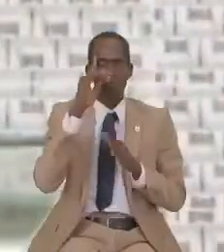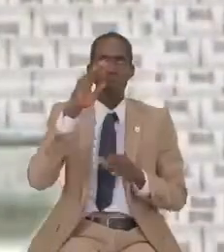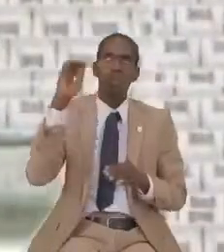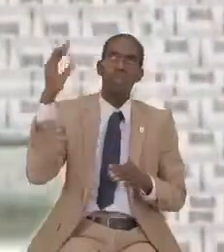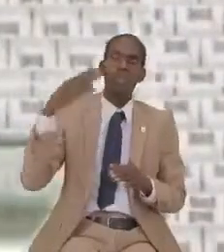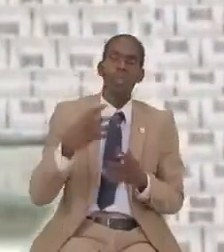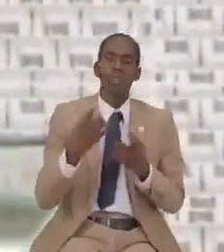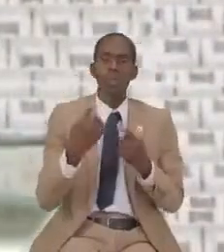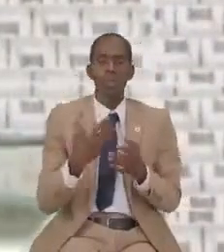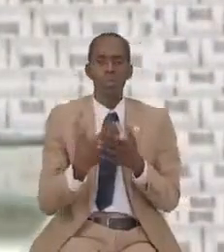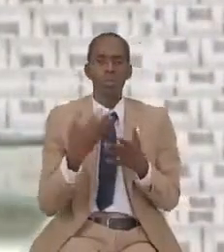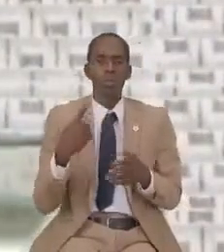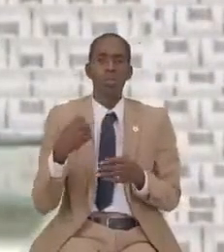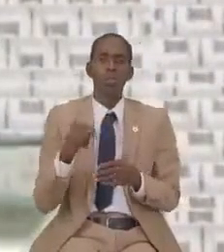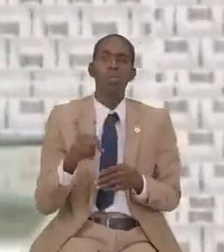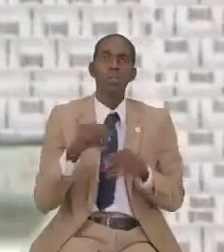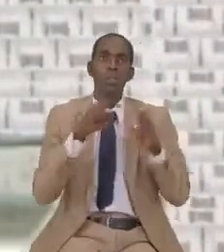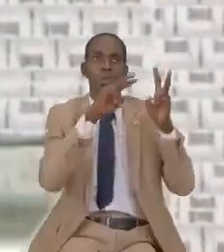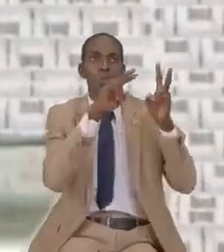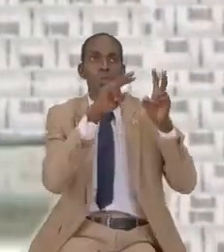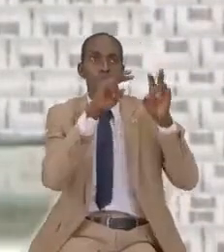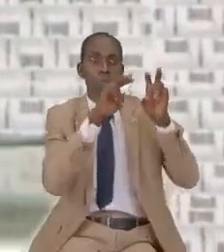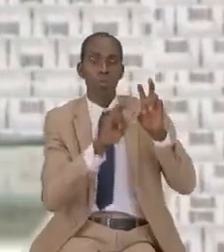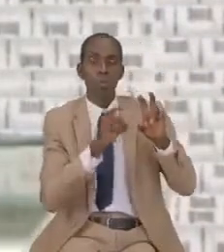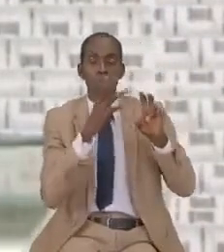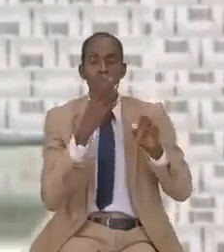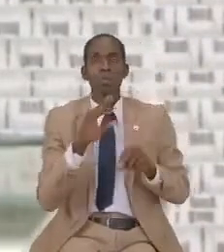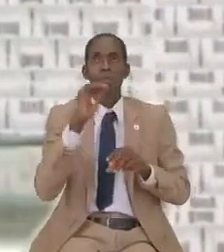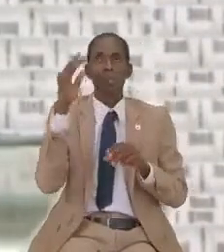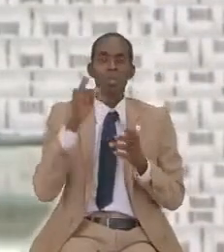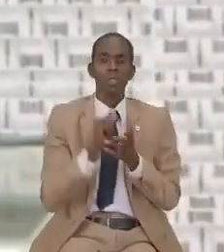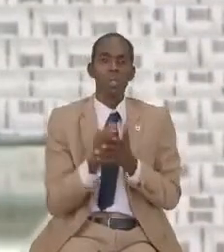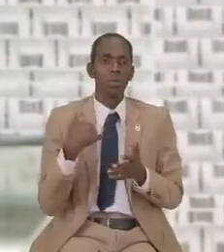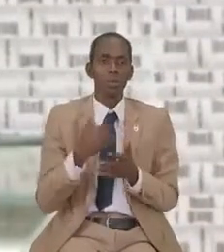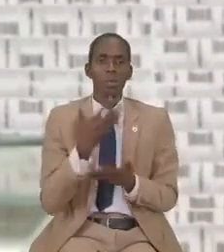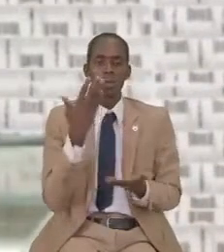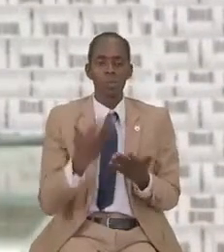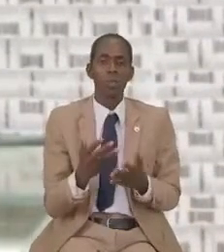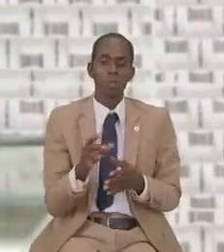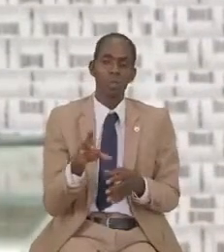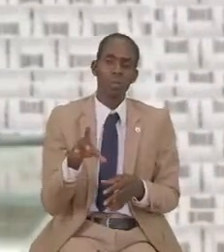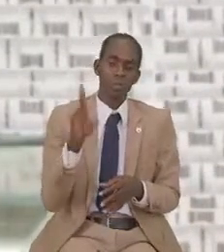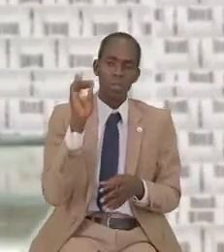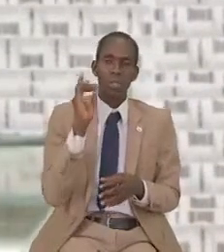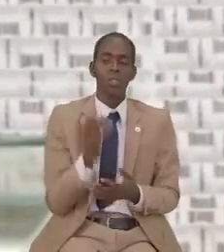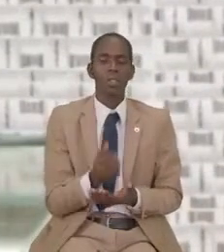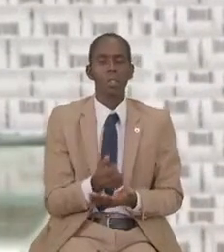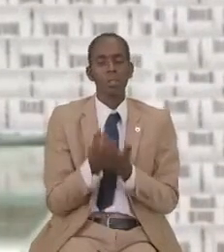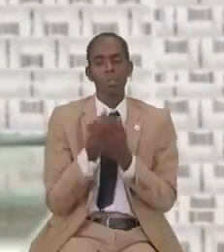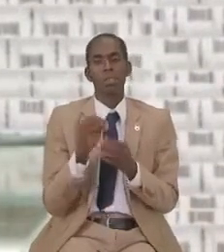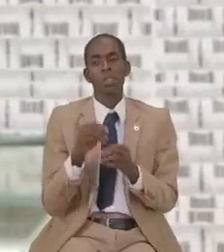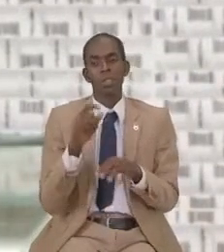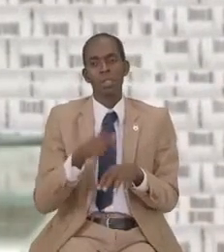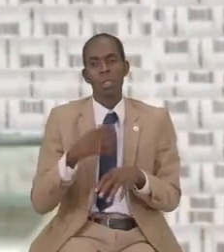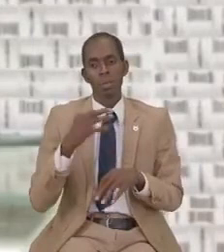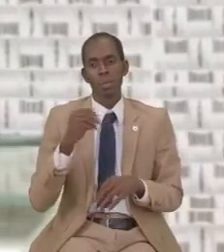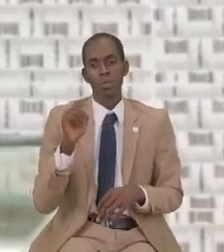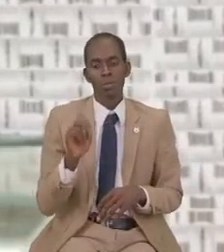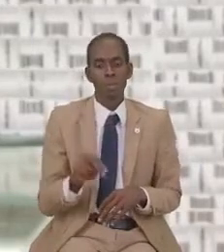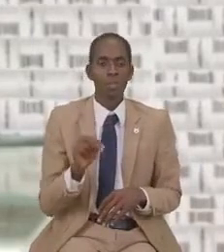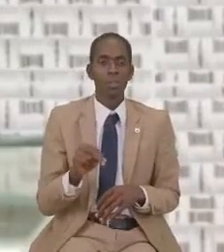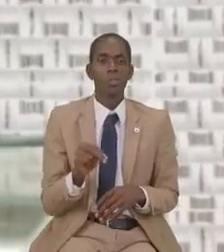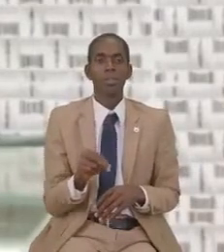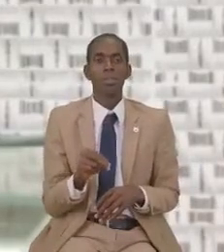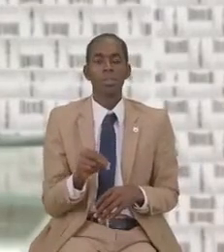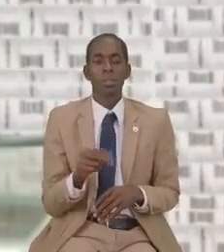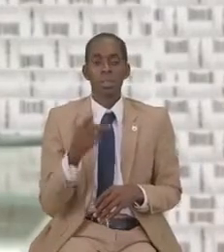before the throne of grace that we may receive grace and help. Find help in the time of need. The more grace